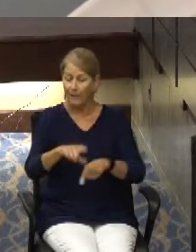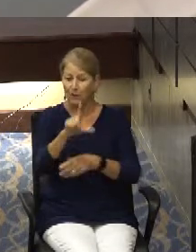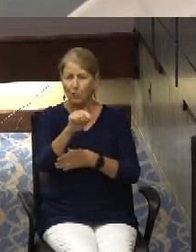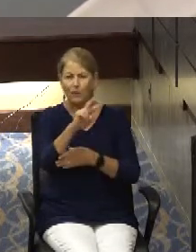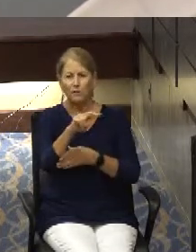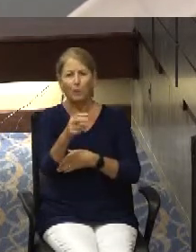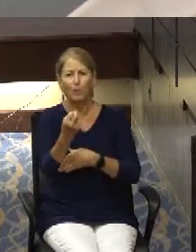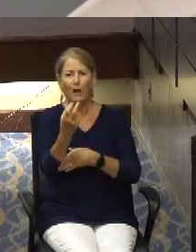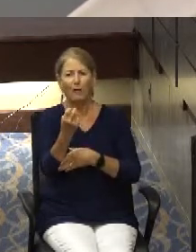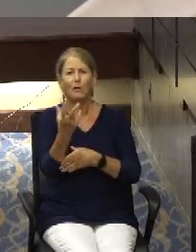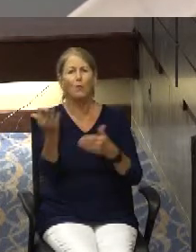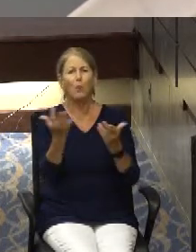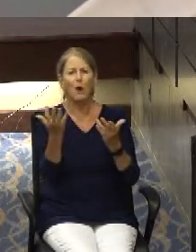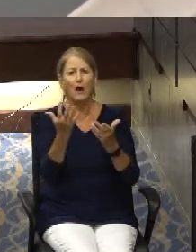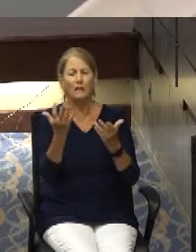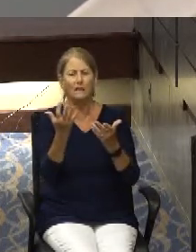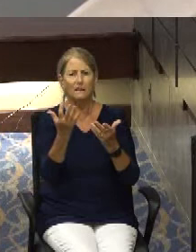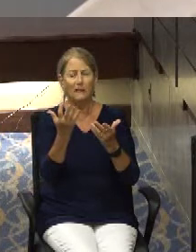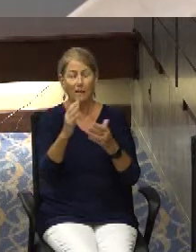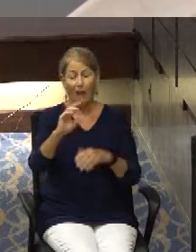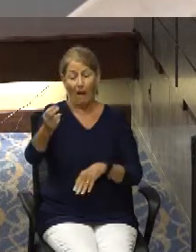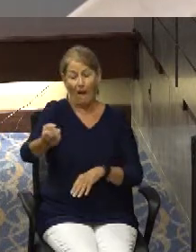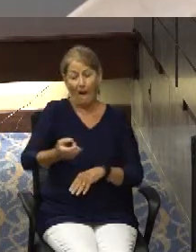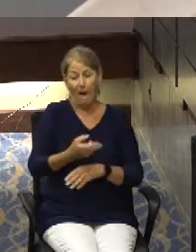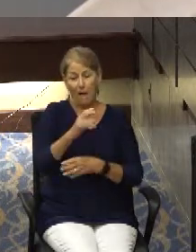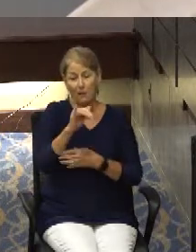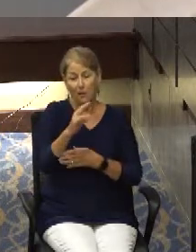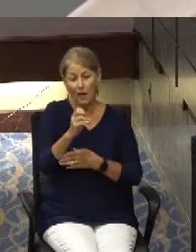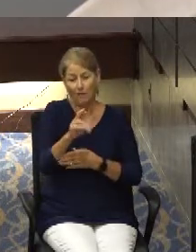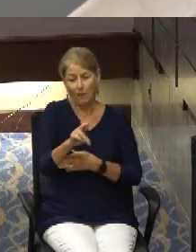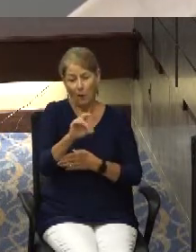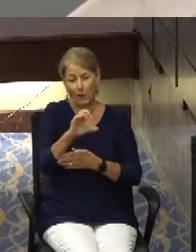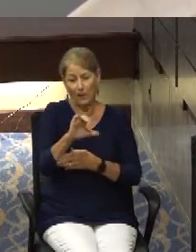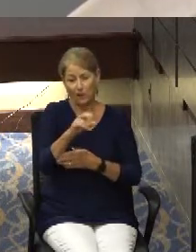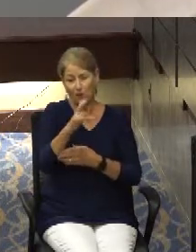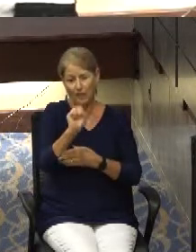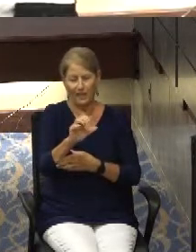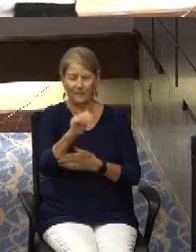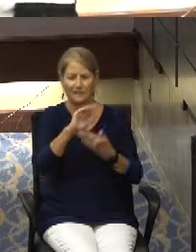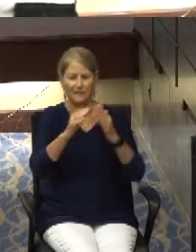that the council hired Jennifer Ritchie as its city attorney. Woo!